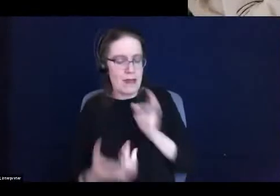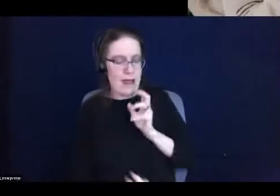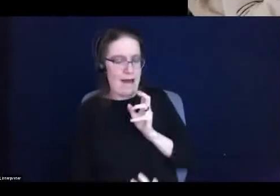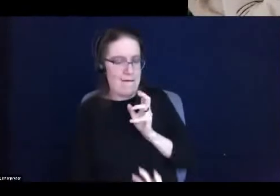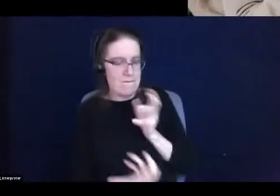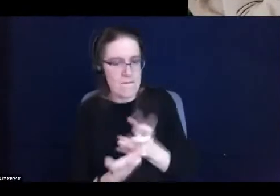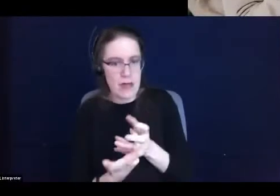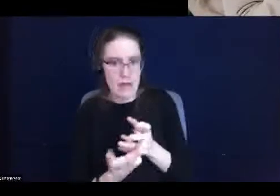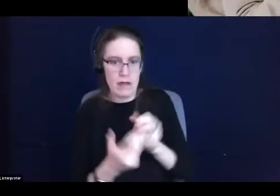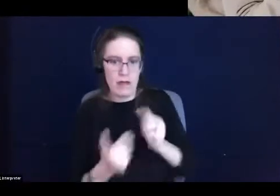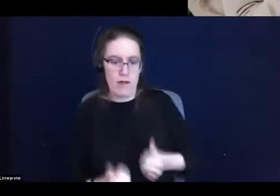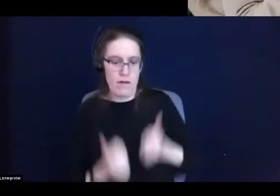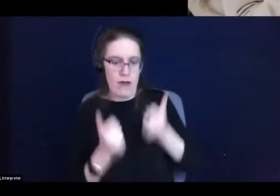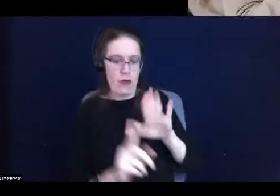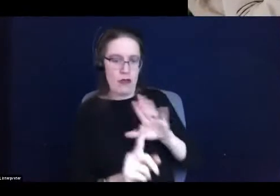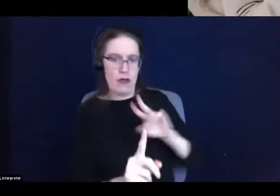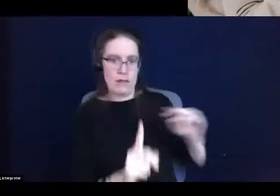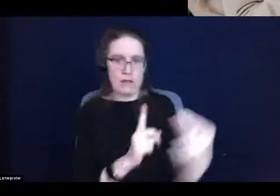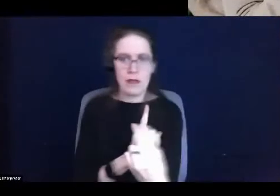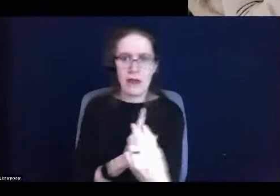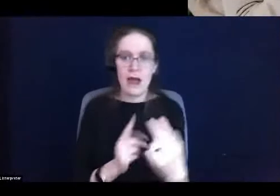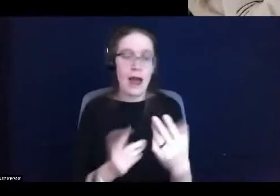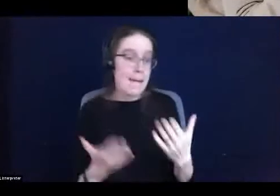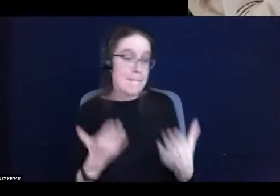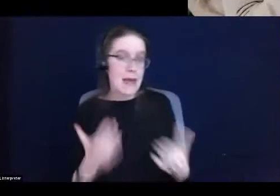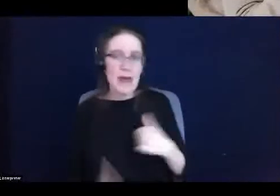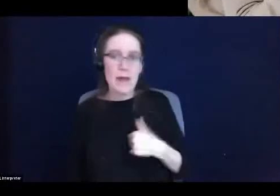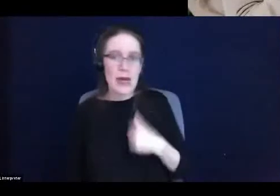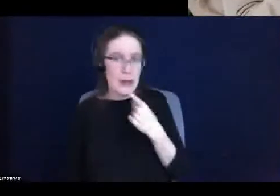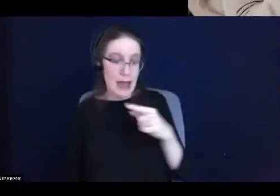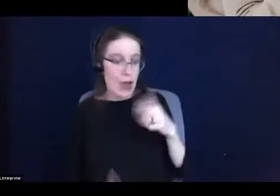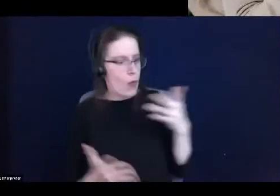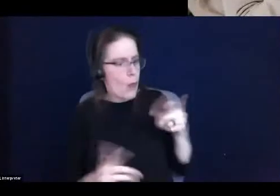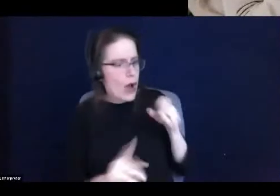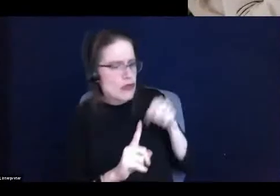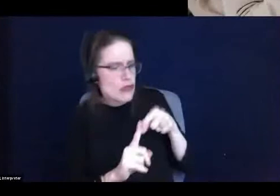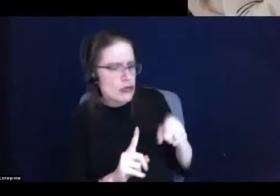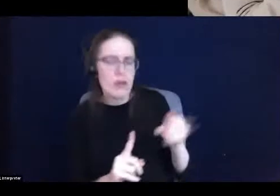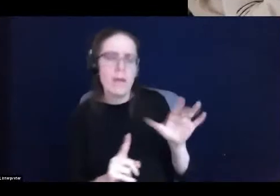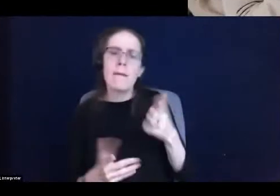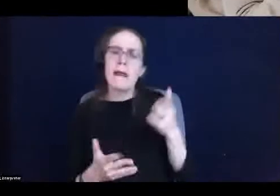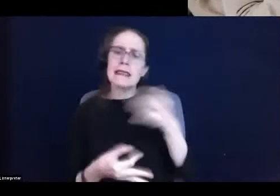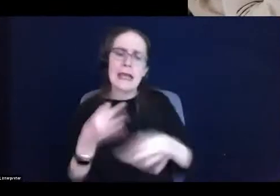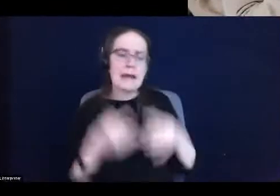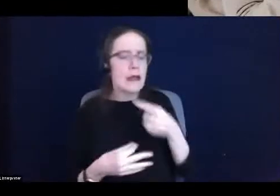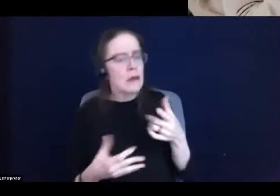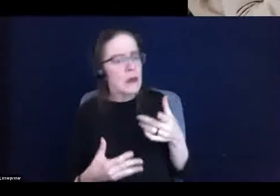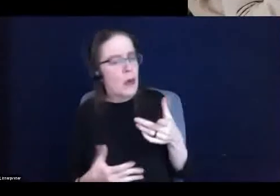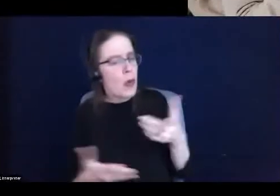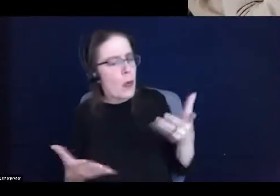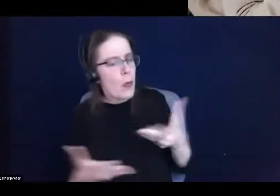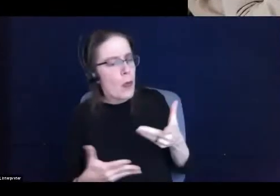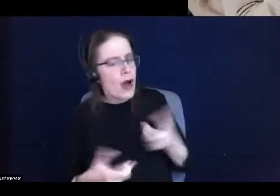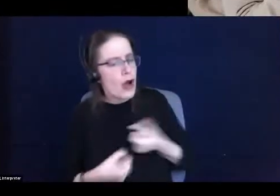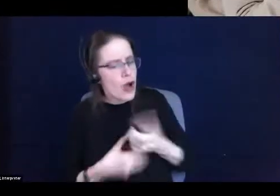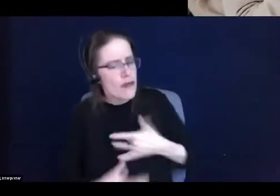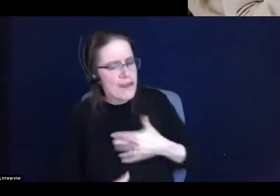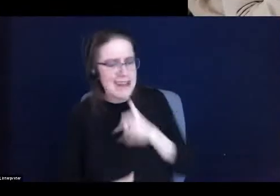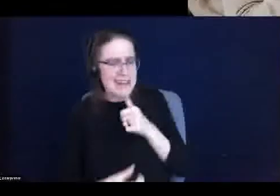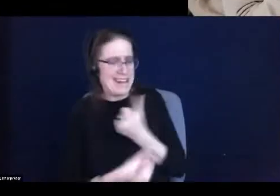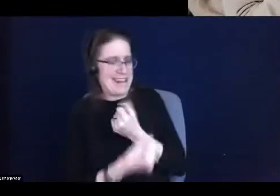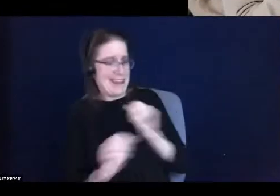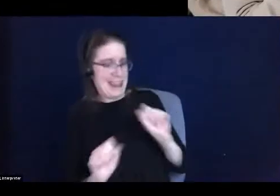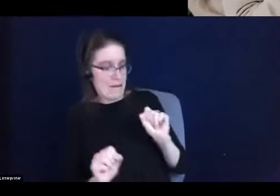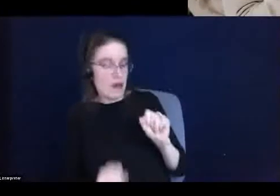saying, what triggers you, maybe we say, what makes you feel unsafe? Or you said you felt out of